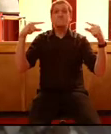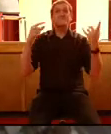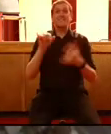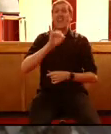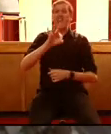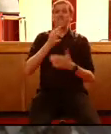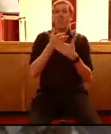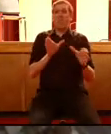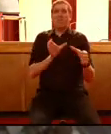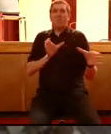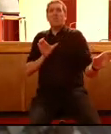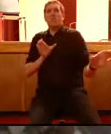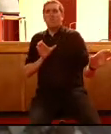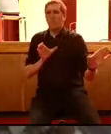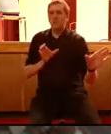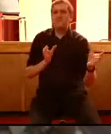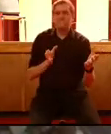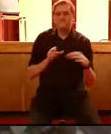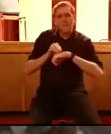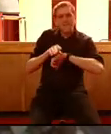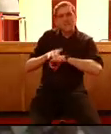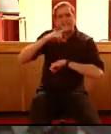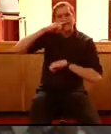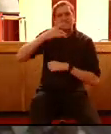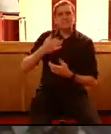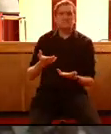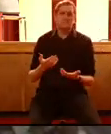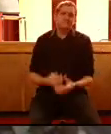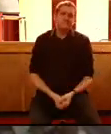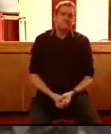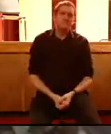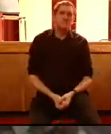division, it only affects our children.